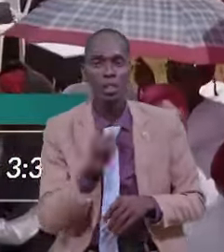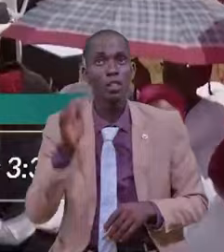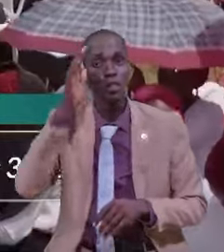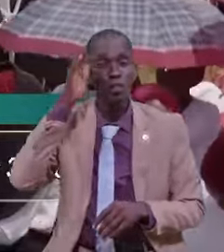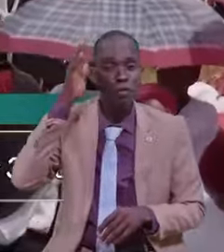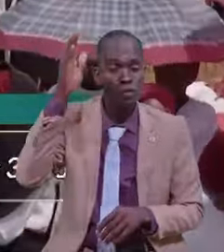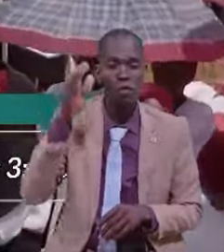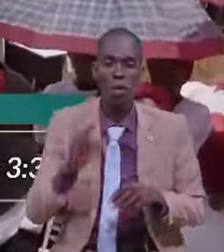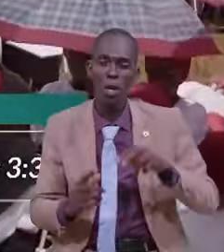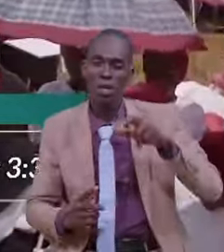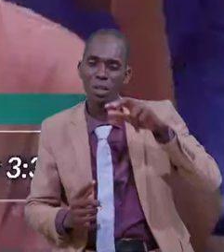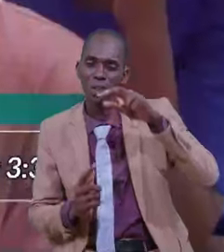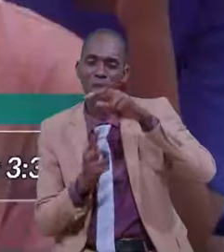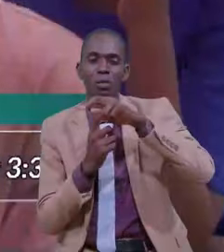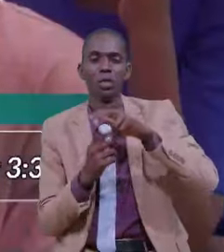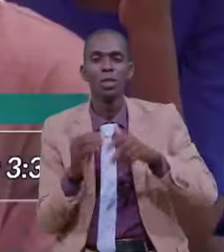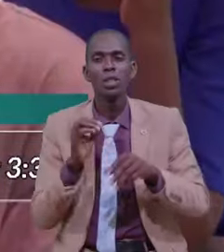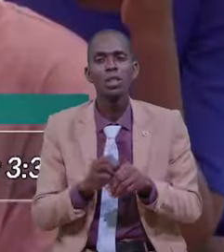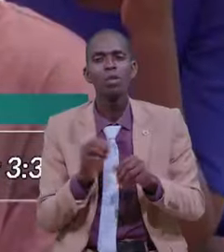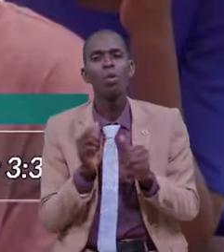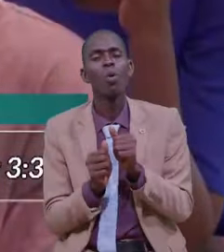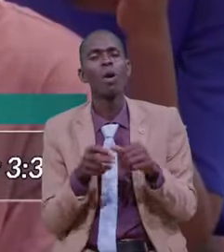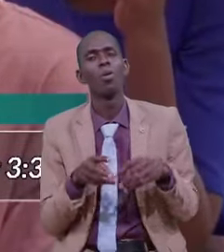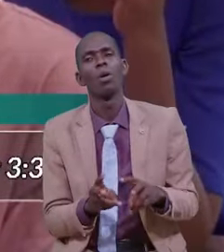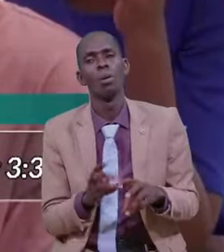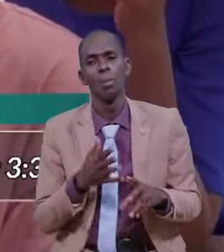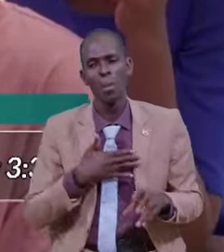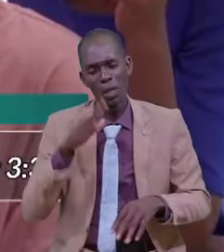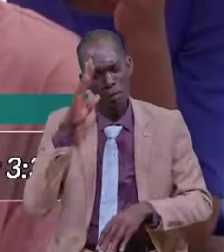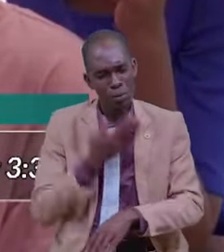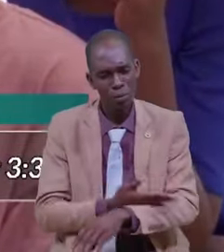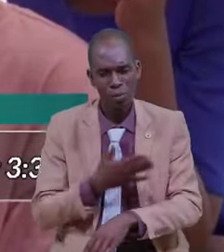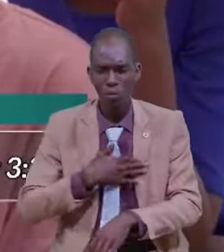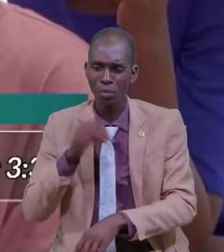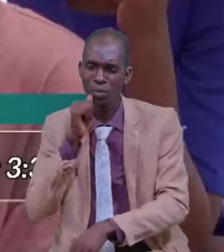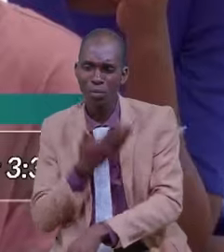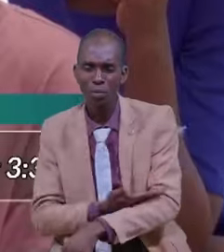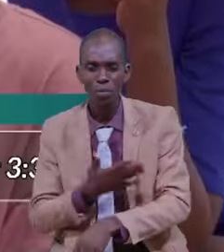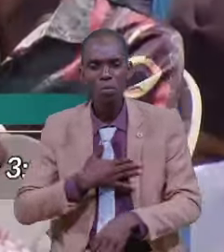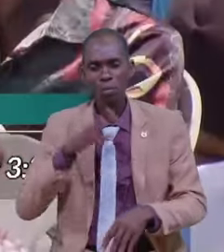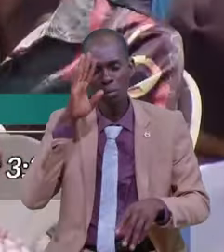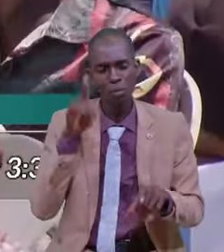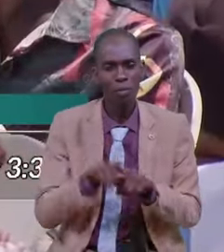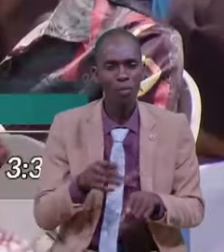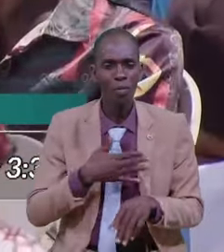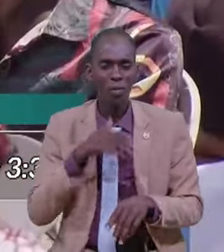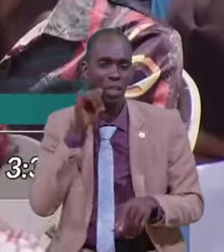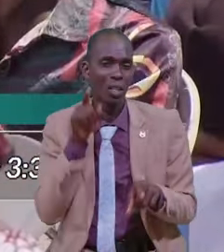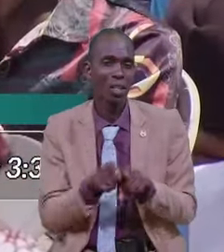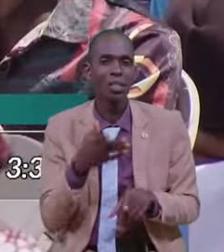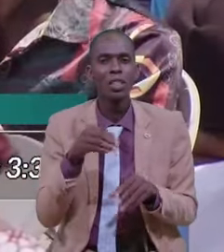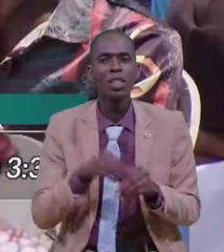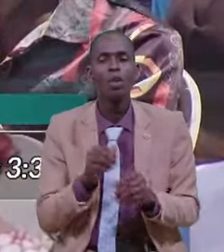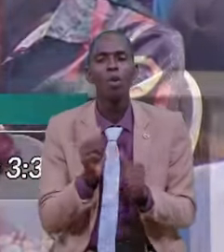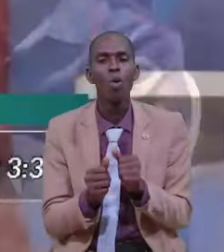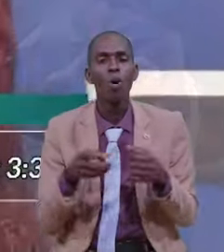champion. In which way? My son, my daughter, my brother, my sister there, in which way do